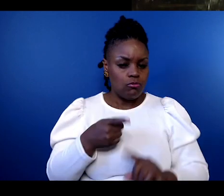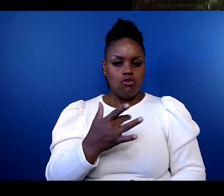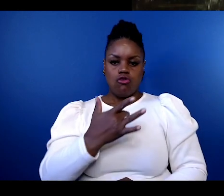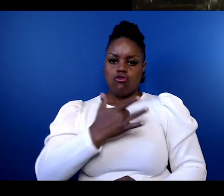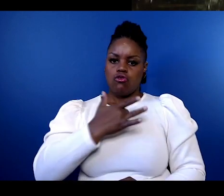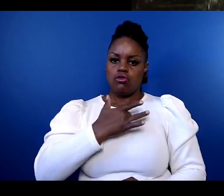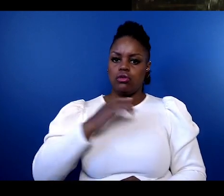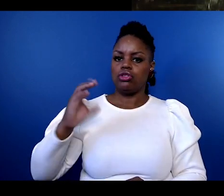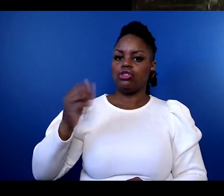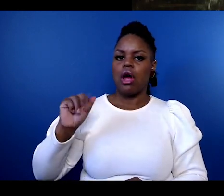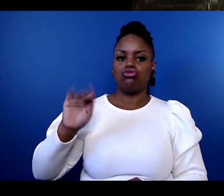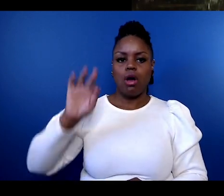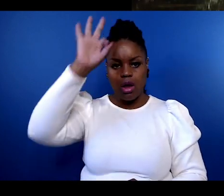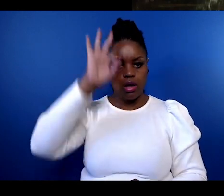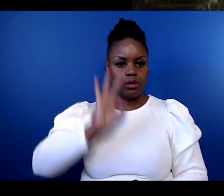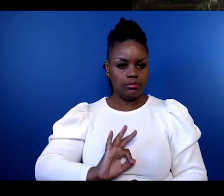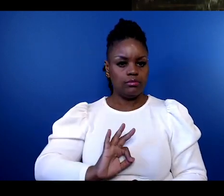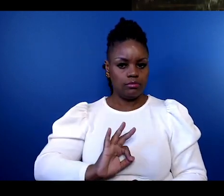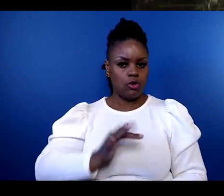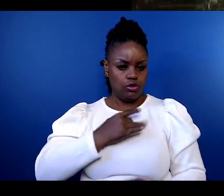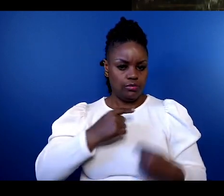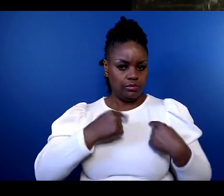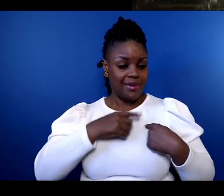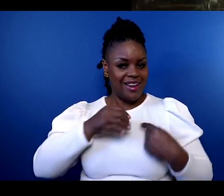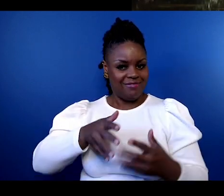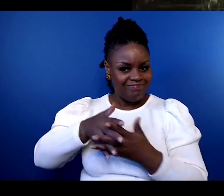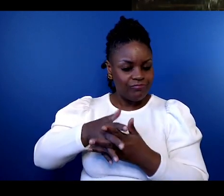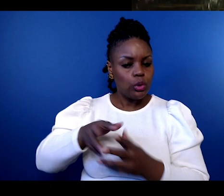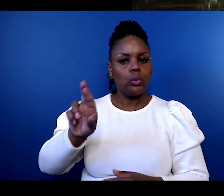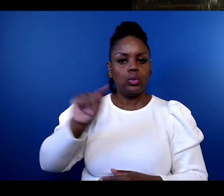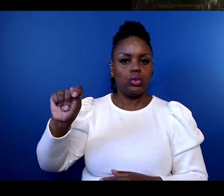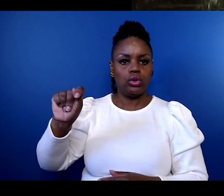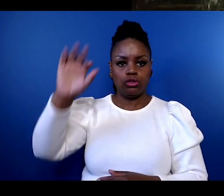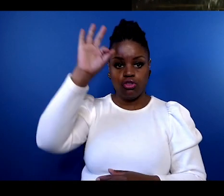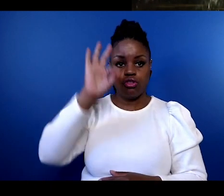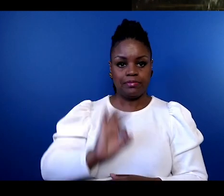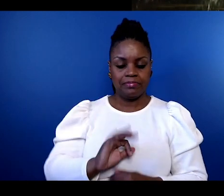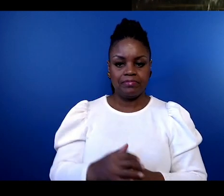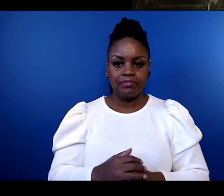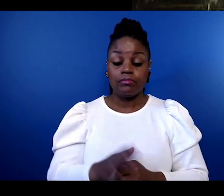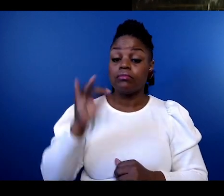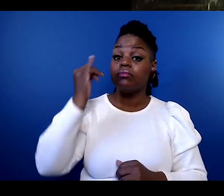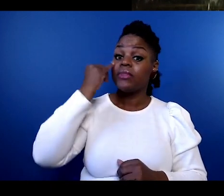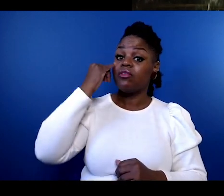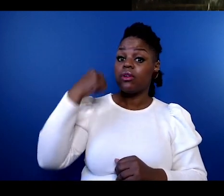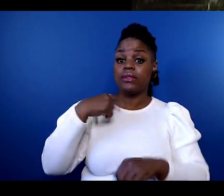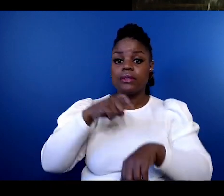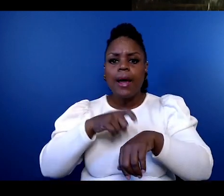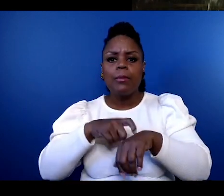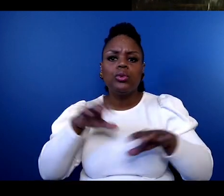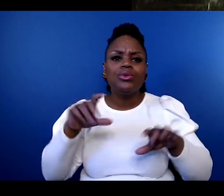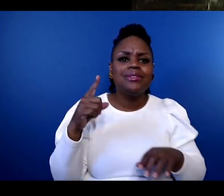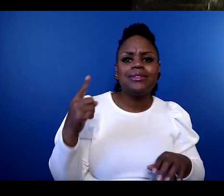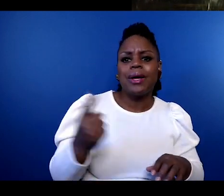we ground. And if there's anything that doesn't feel good to the body, always go back to the last pose that did feel good. If ever